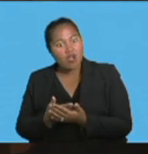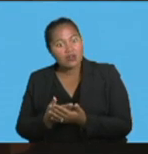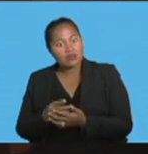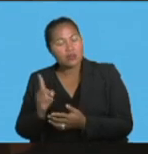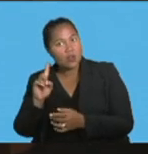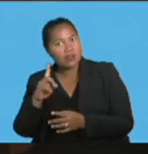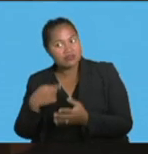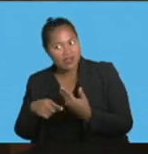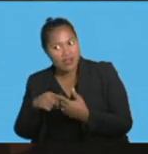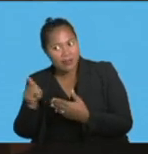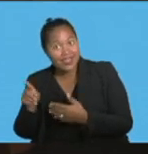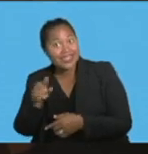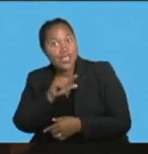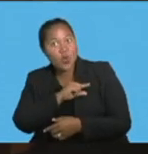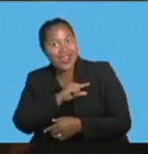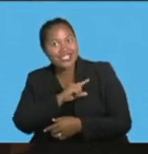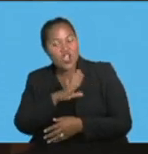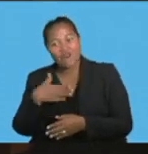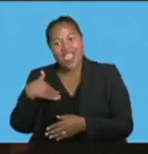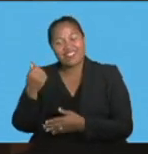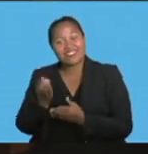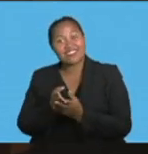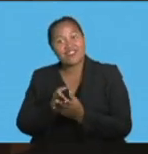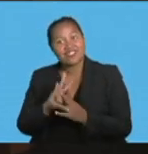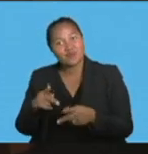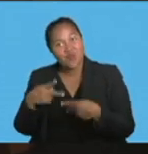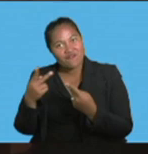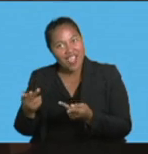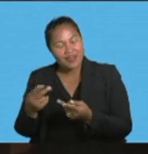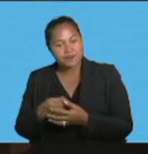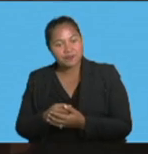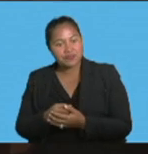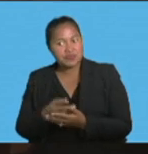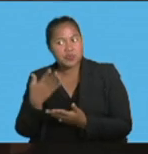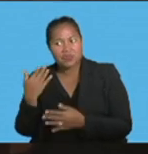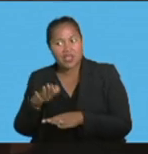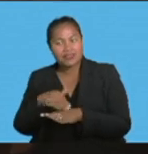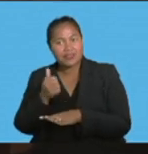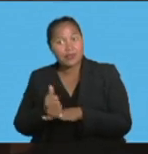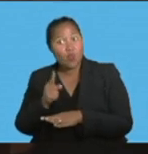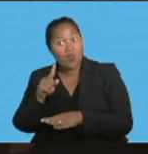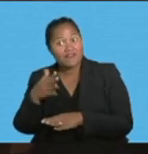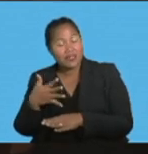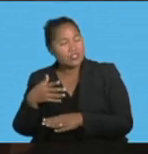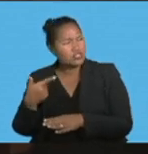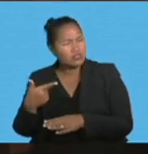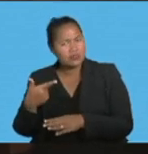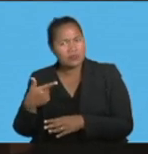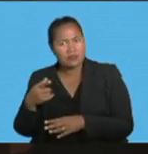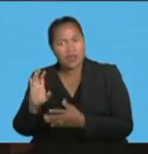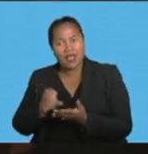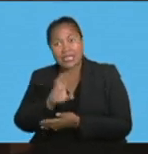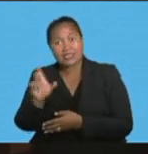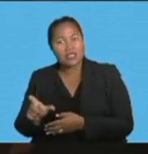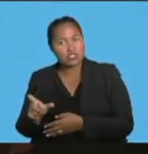subsequently the quality of health services provided. Since the establishment of 157 customer care by the